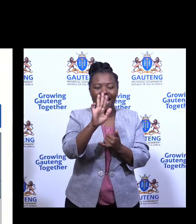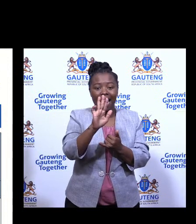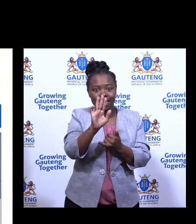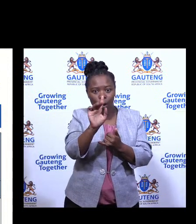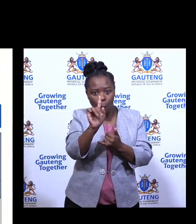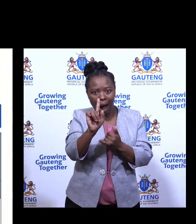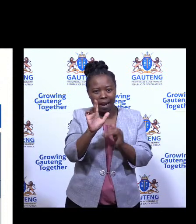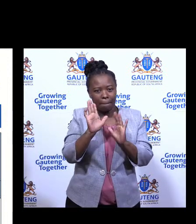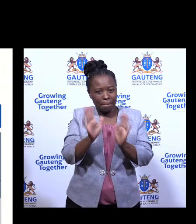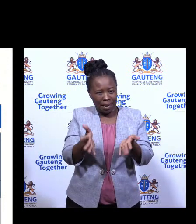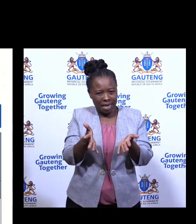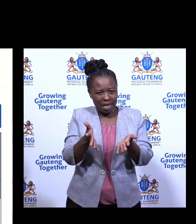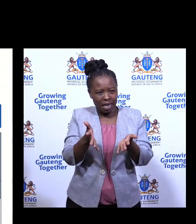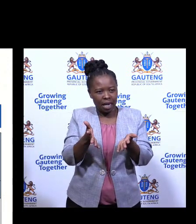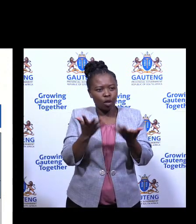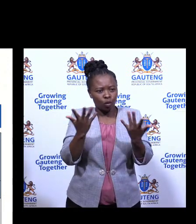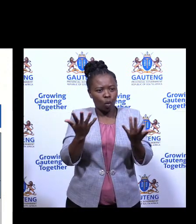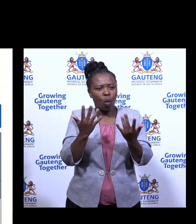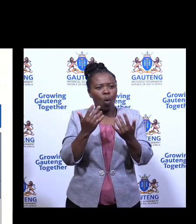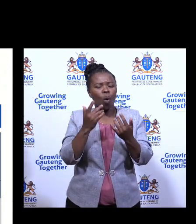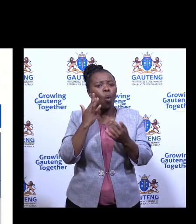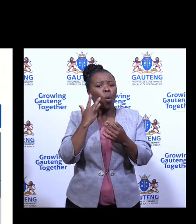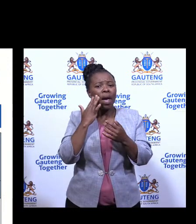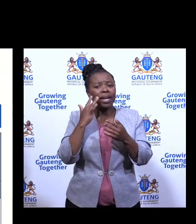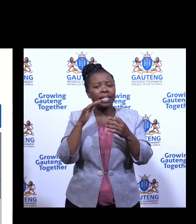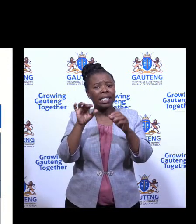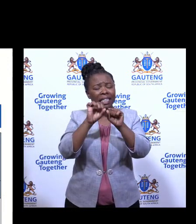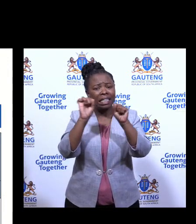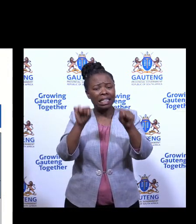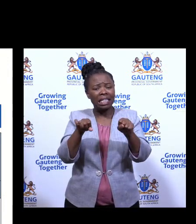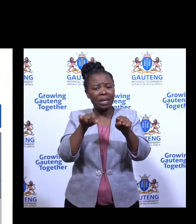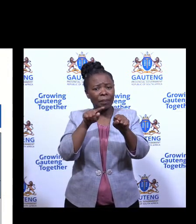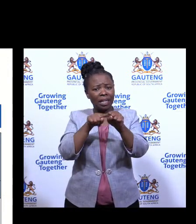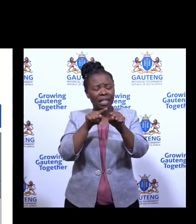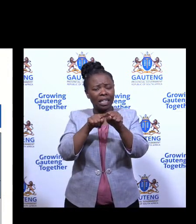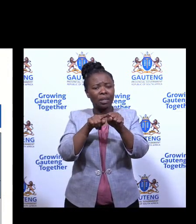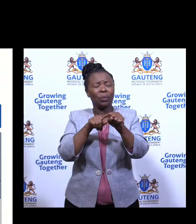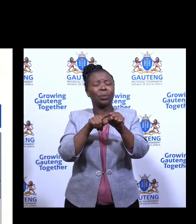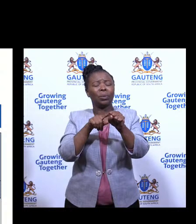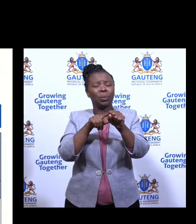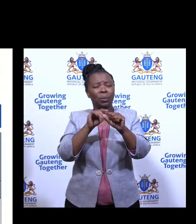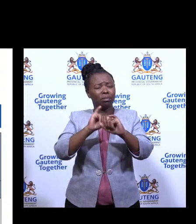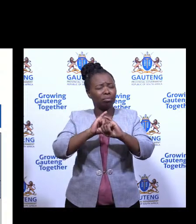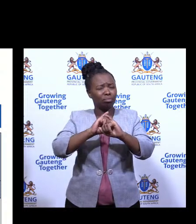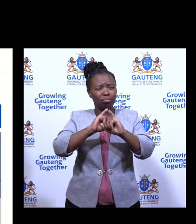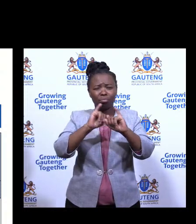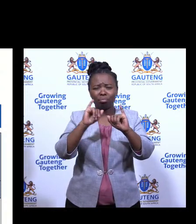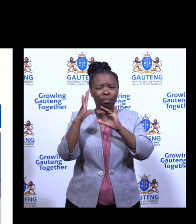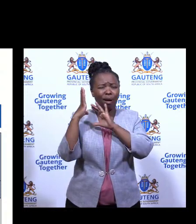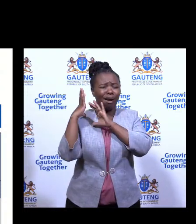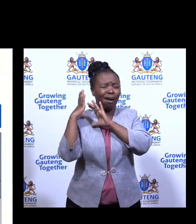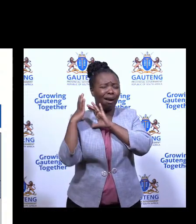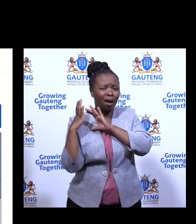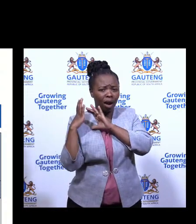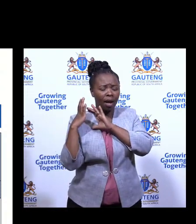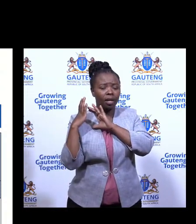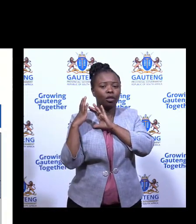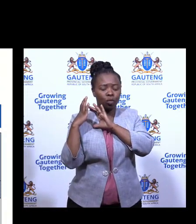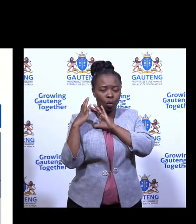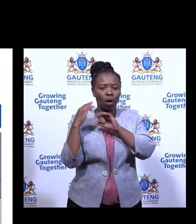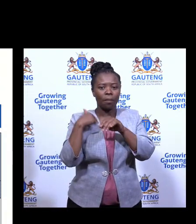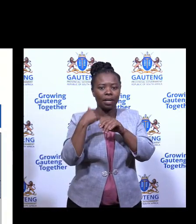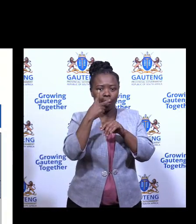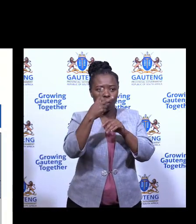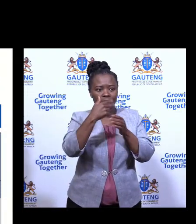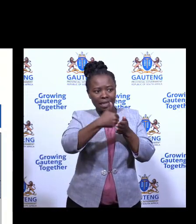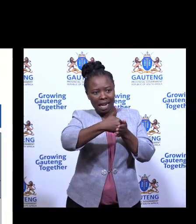4,091. So so when the system was really getting hard hit, and I was looking at the